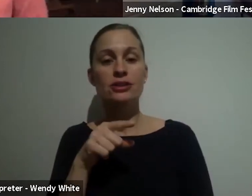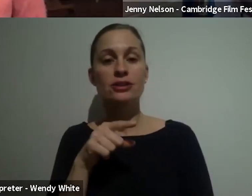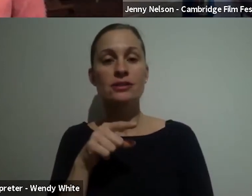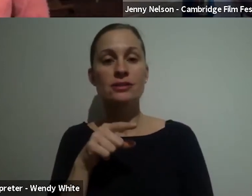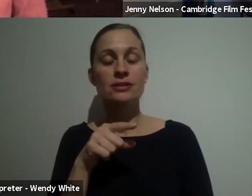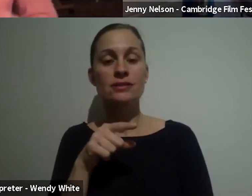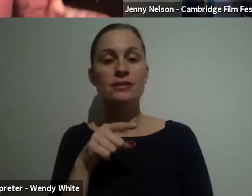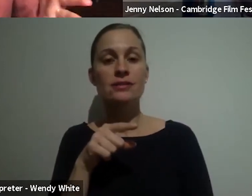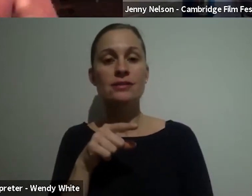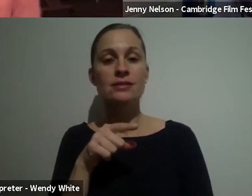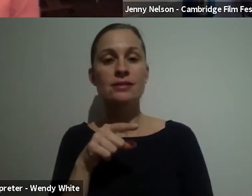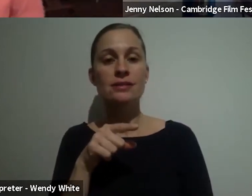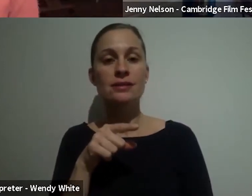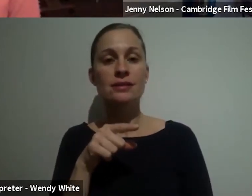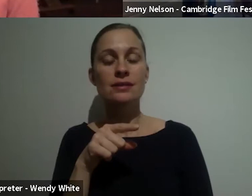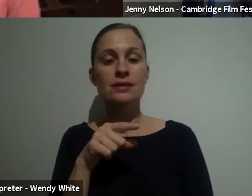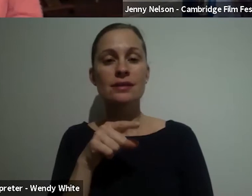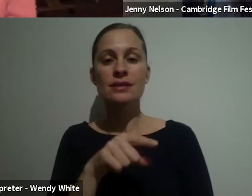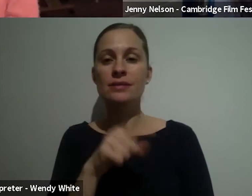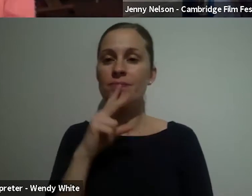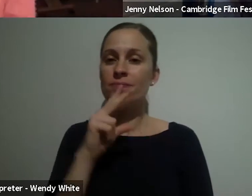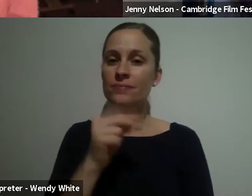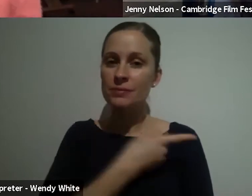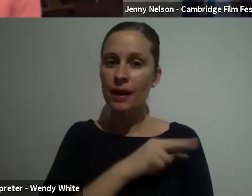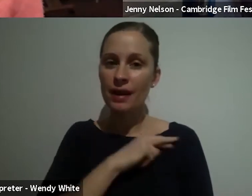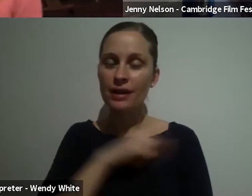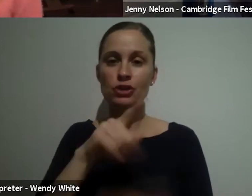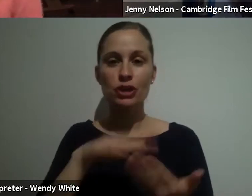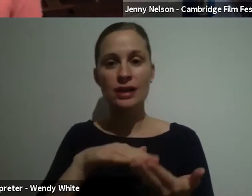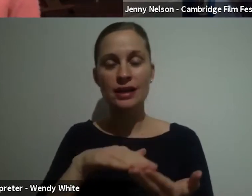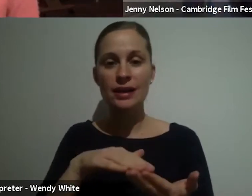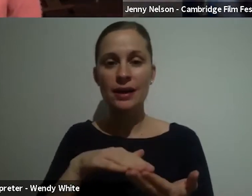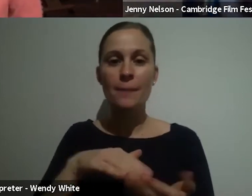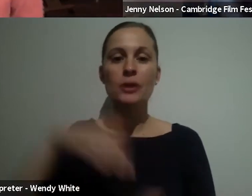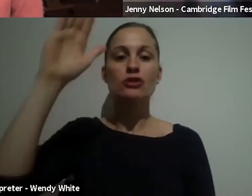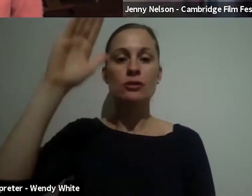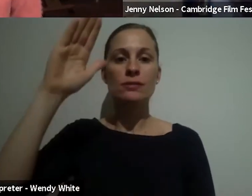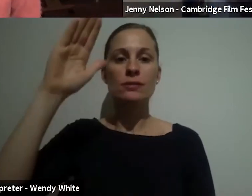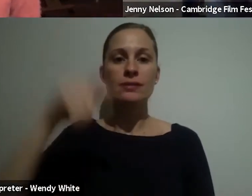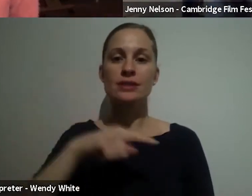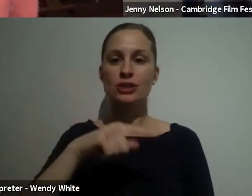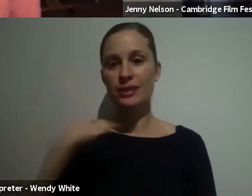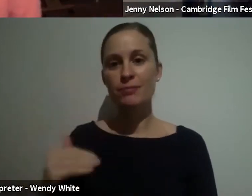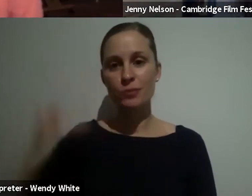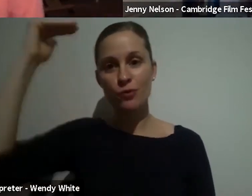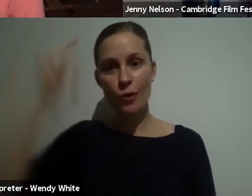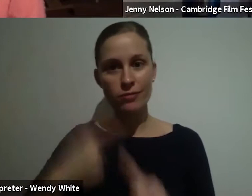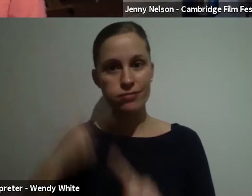she pegó el estirón, as we say in Spanish, like she grew up very, very fast. Right, she shut up. Yes,